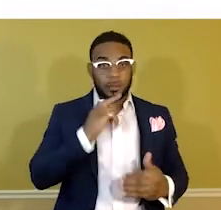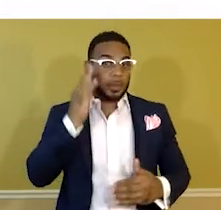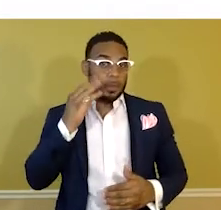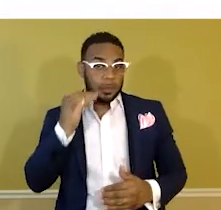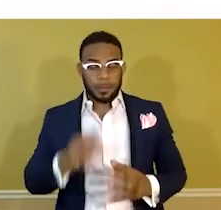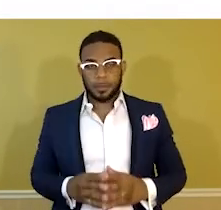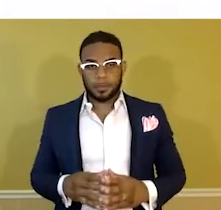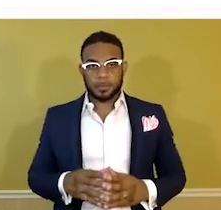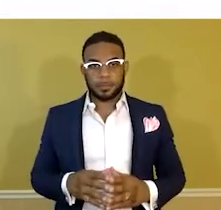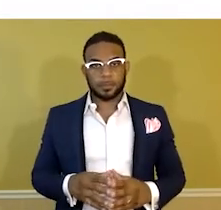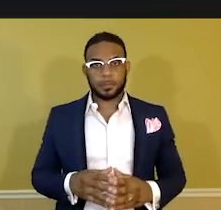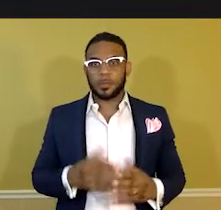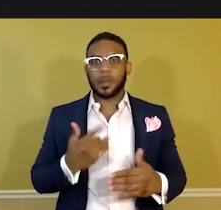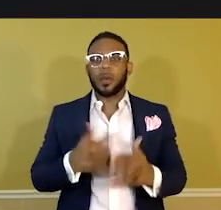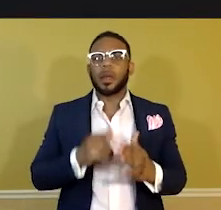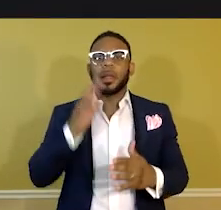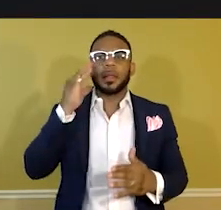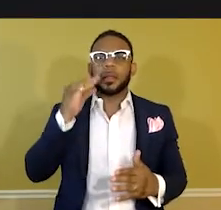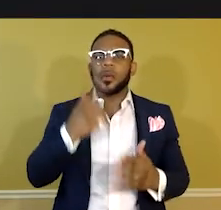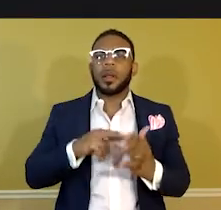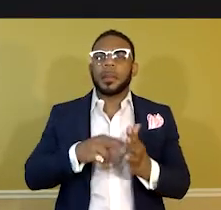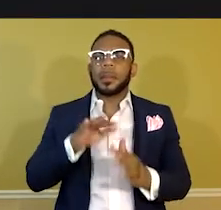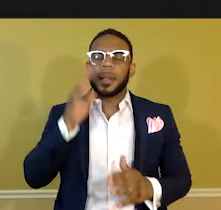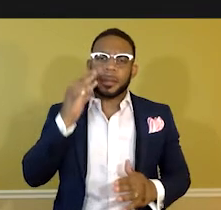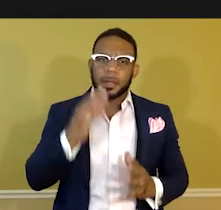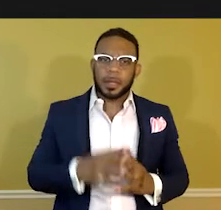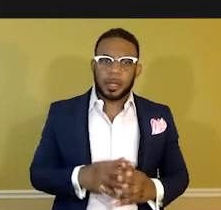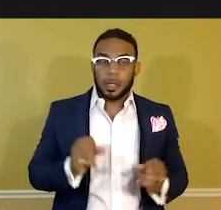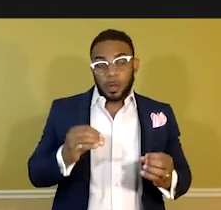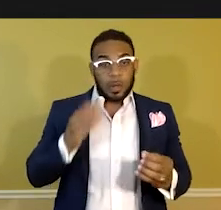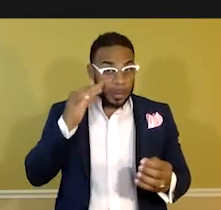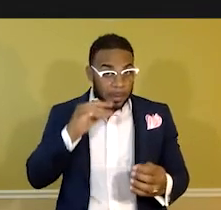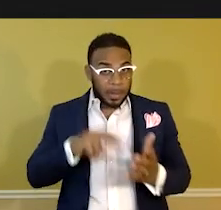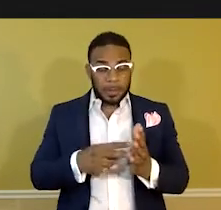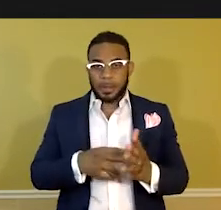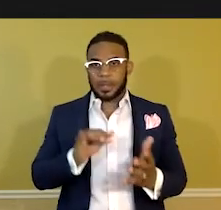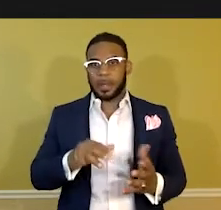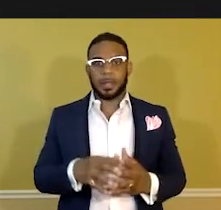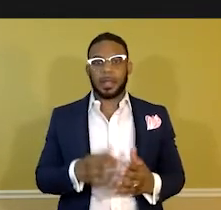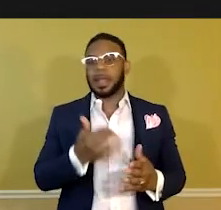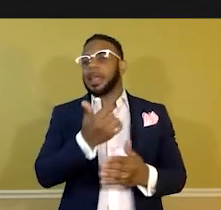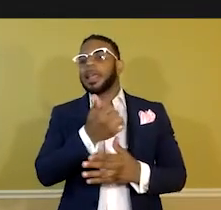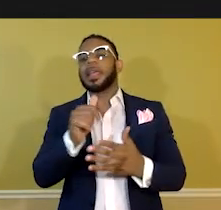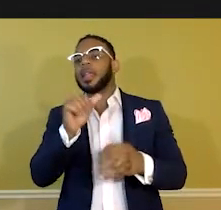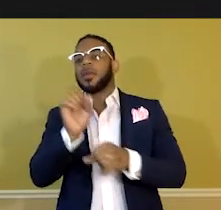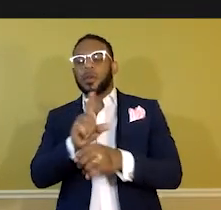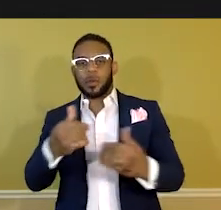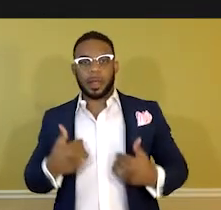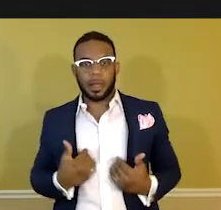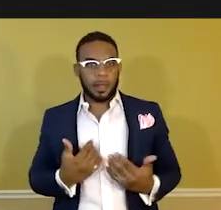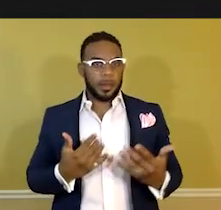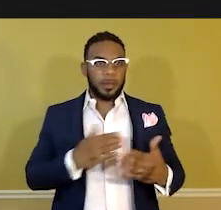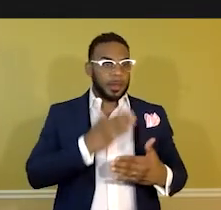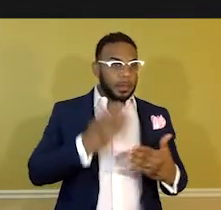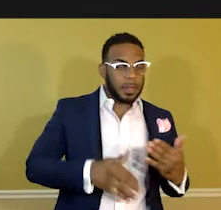experience. Okay. So what is experience? What do I mean by experience? So experience is just that any work that you have, you know,